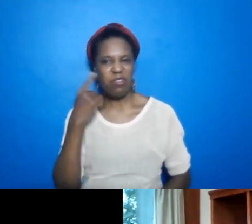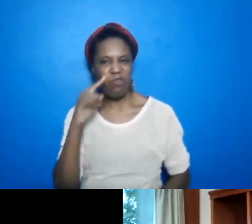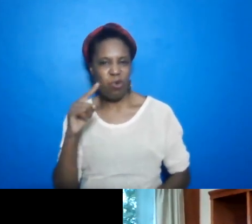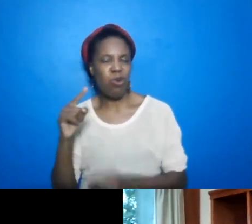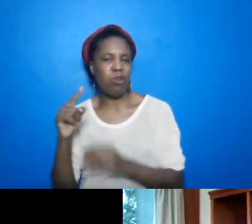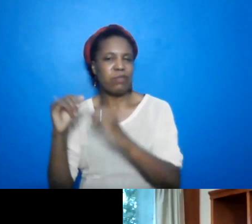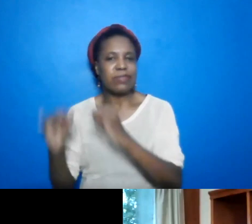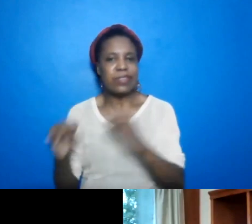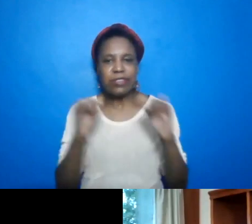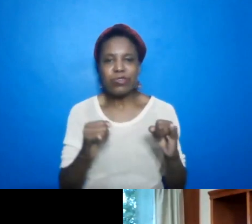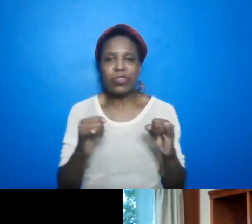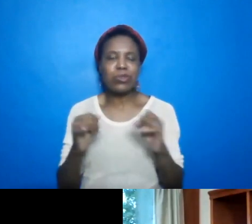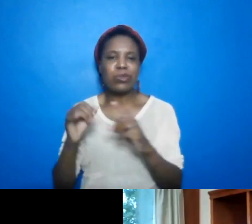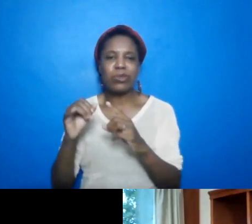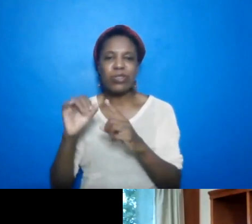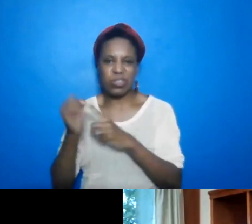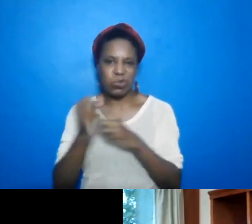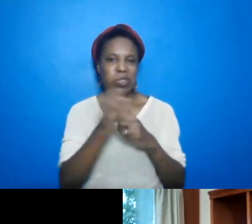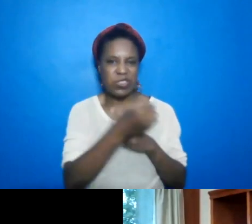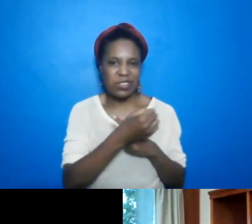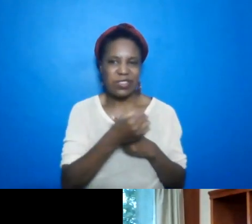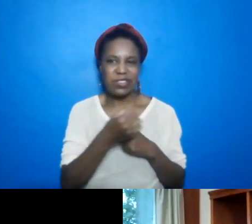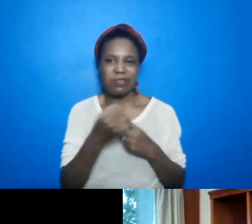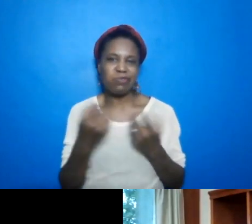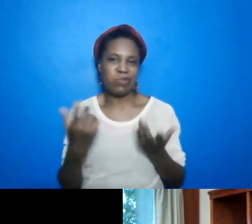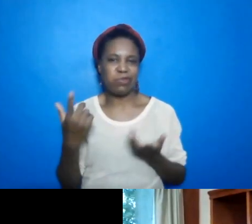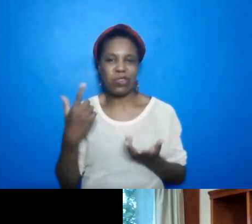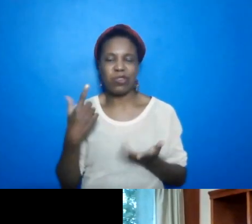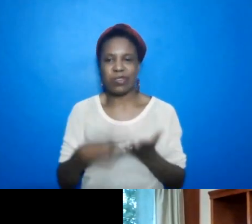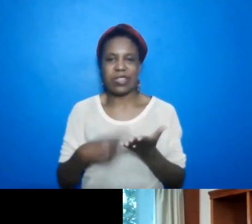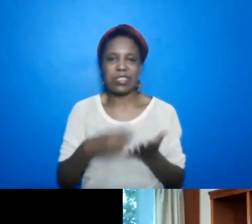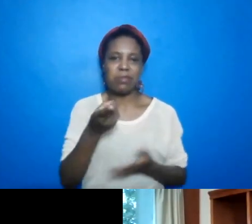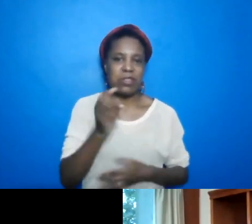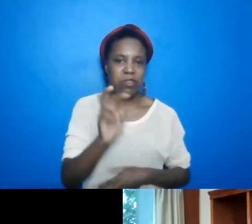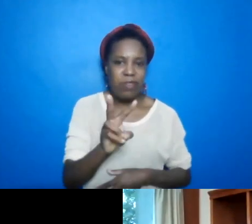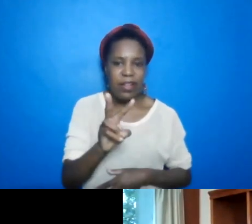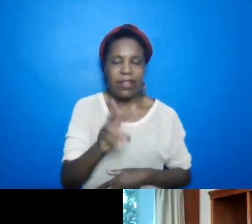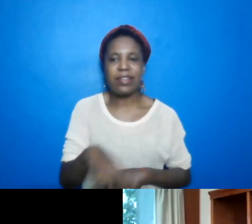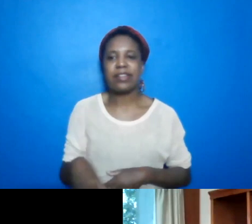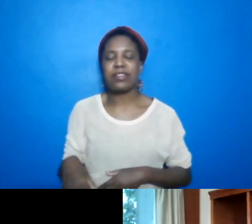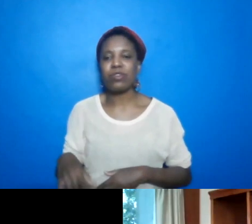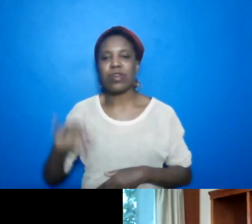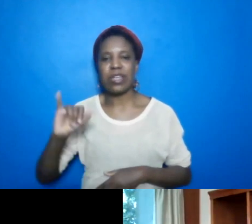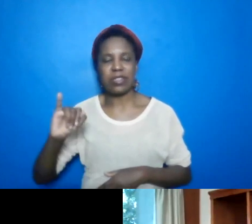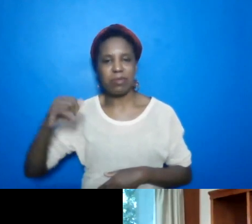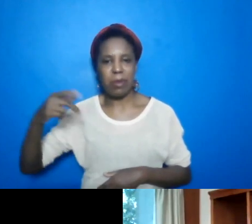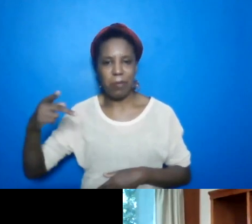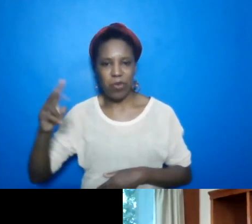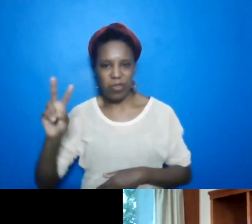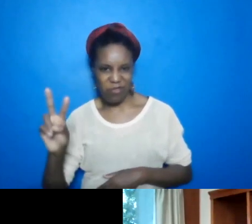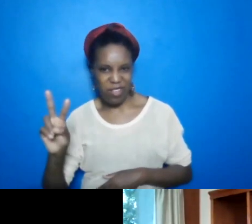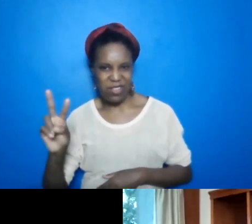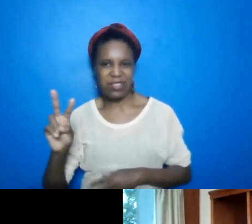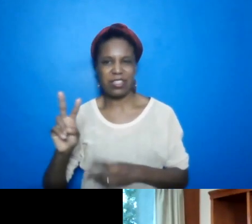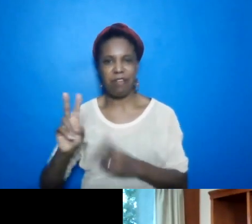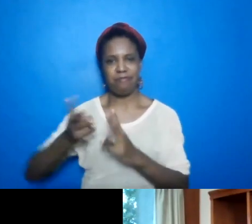episodes of domestic and inter-partner violence. What you also want to investigate is,